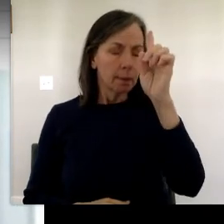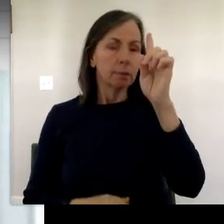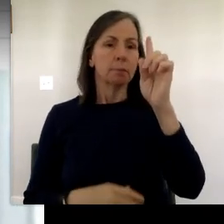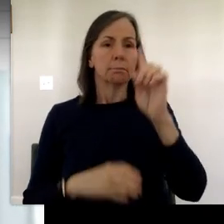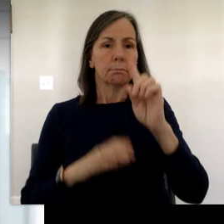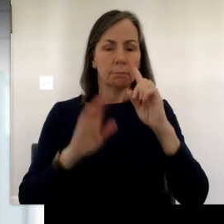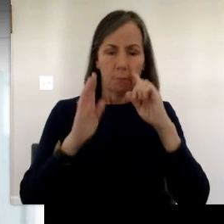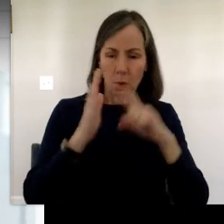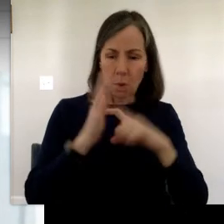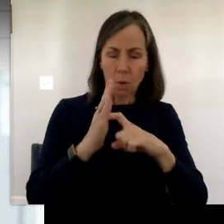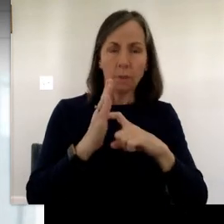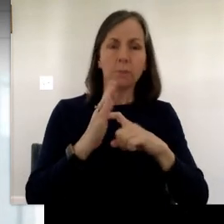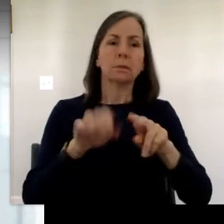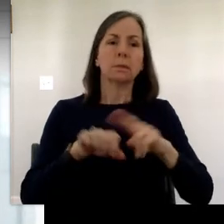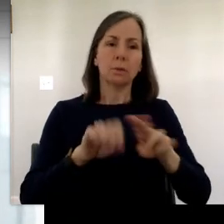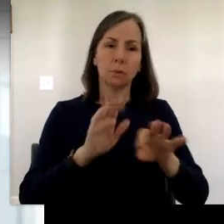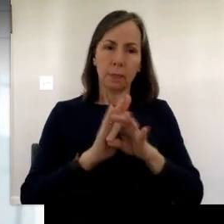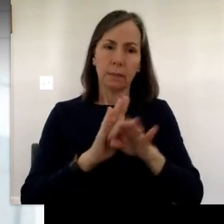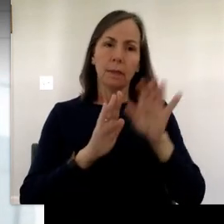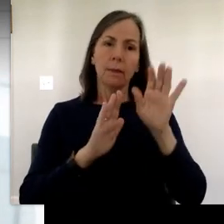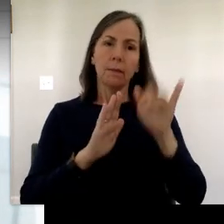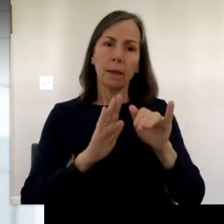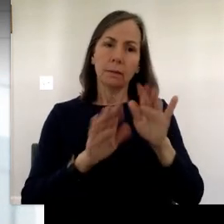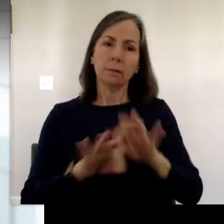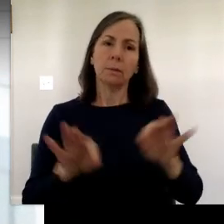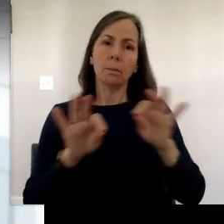the central force in evolution.